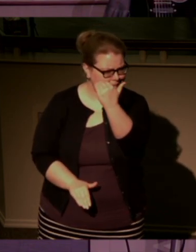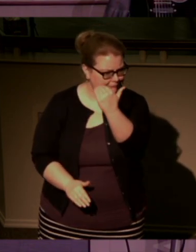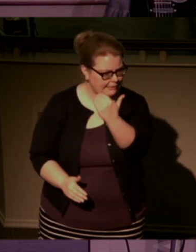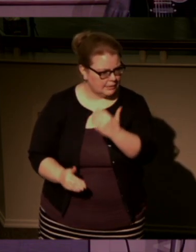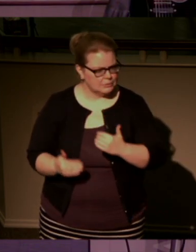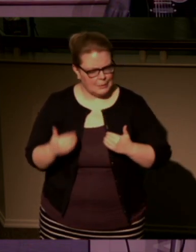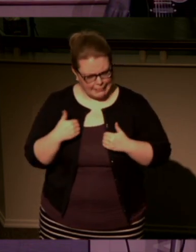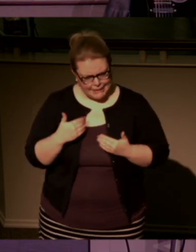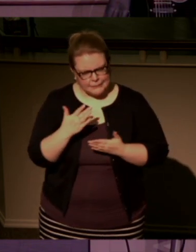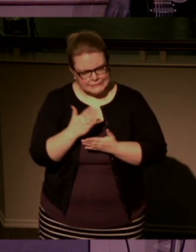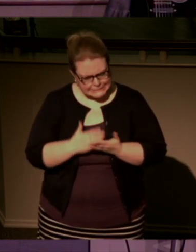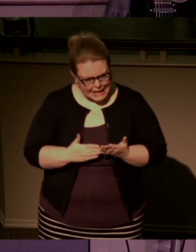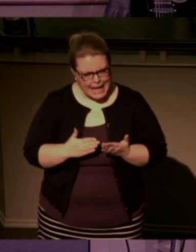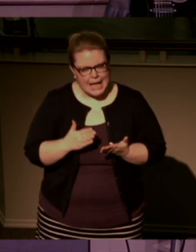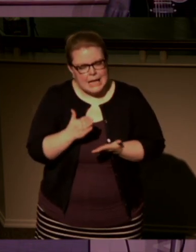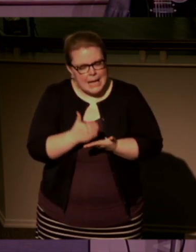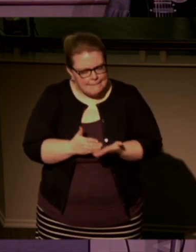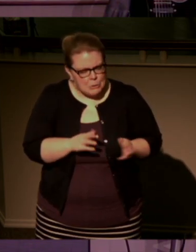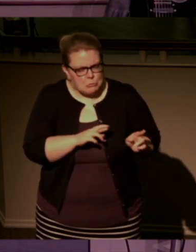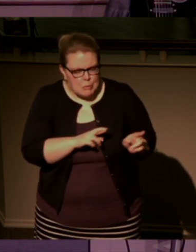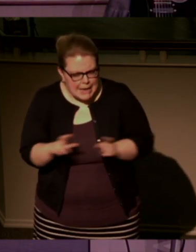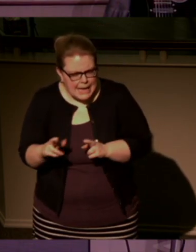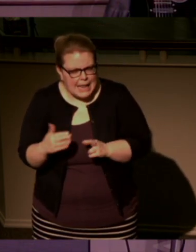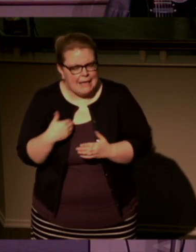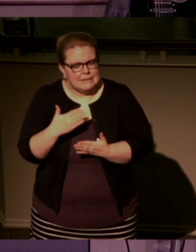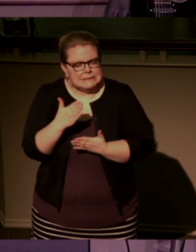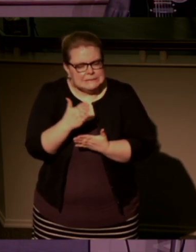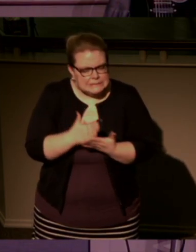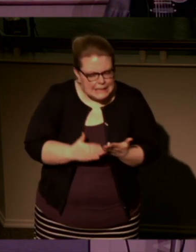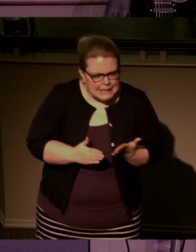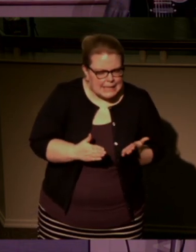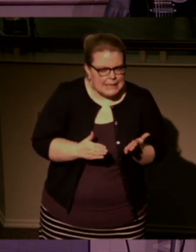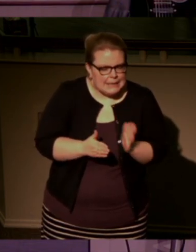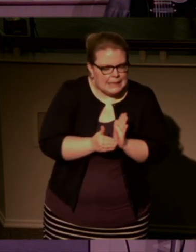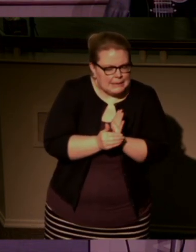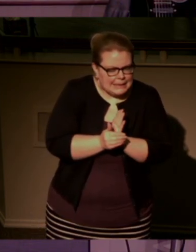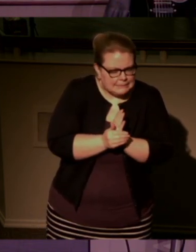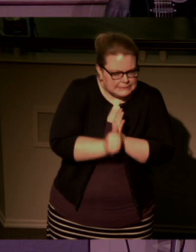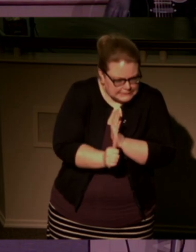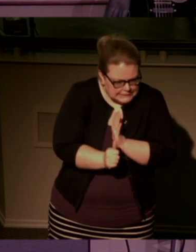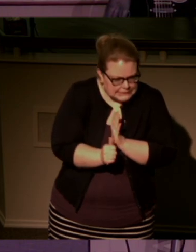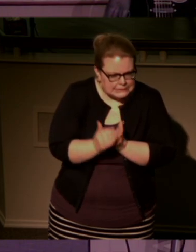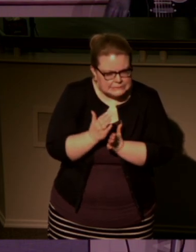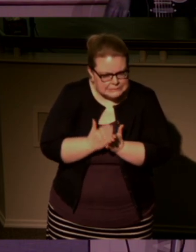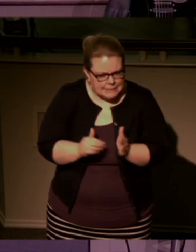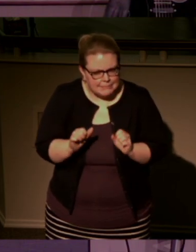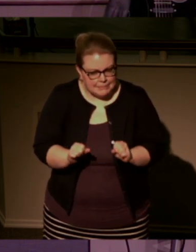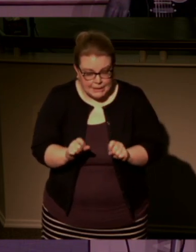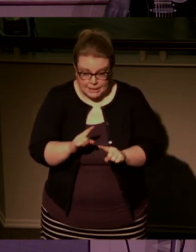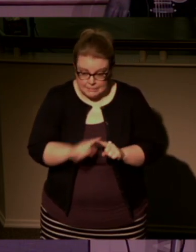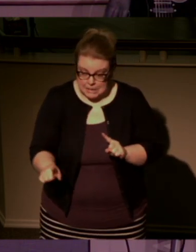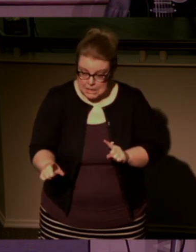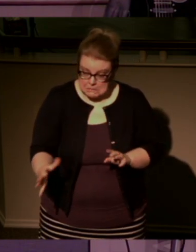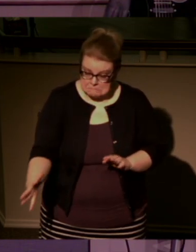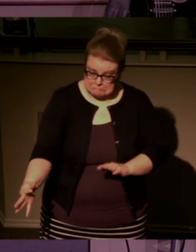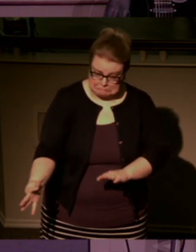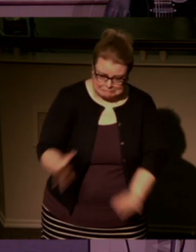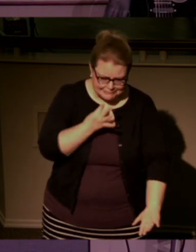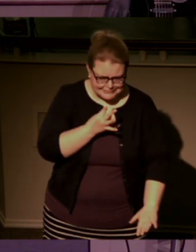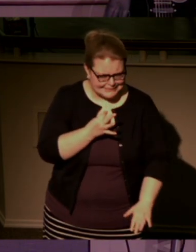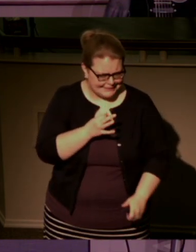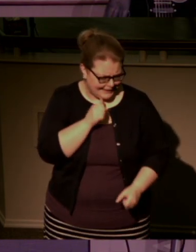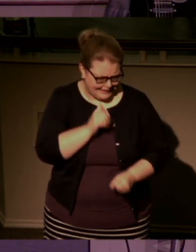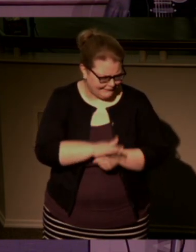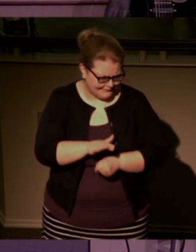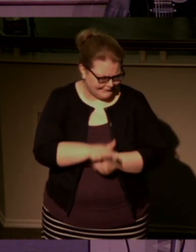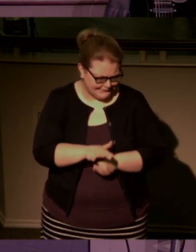some provision. They have some capability, but it's not near enough for the occasion. You ever been in